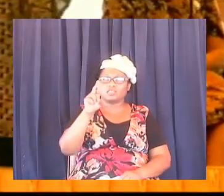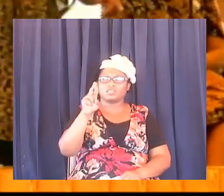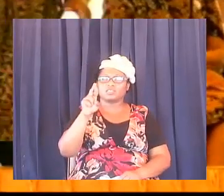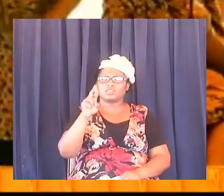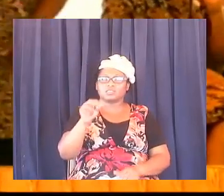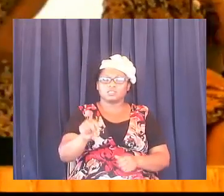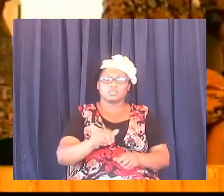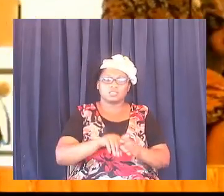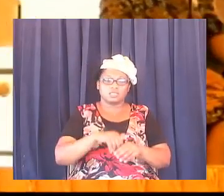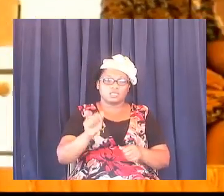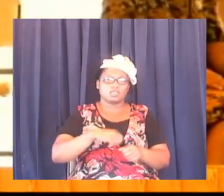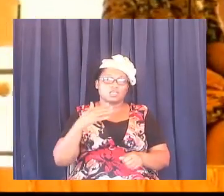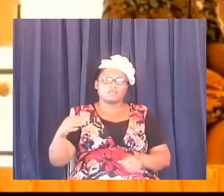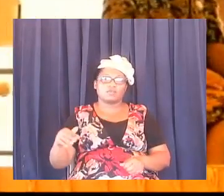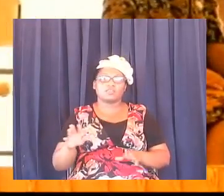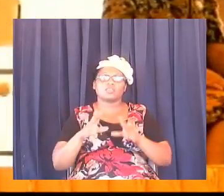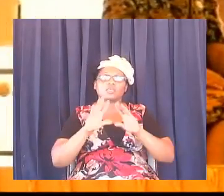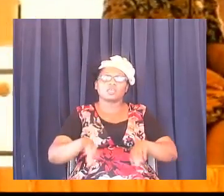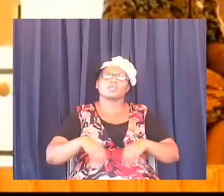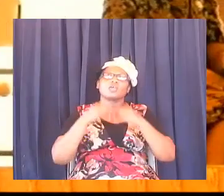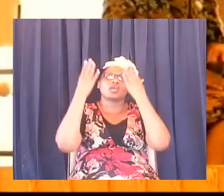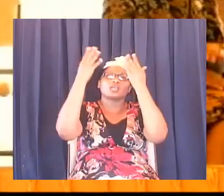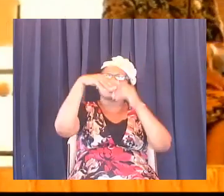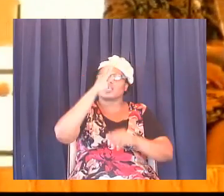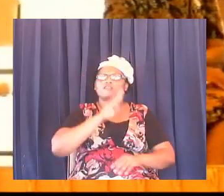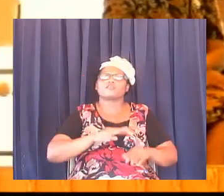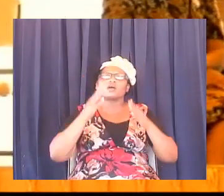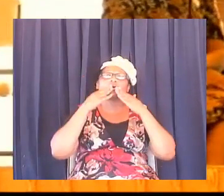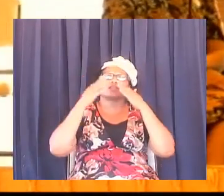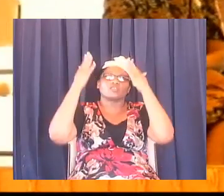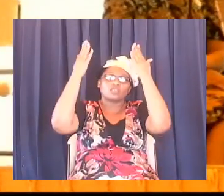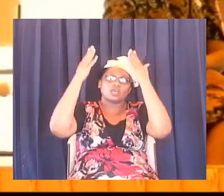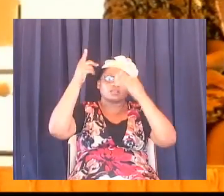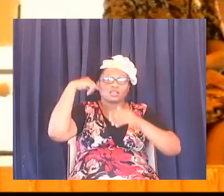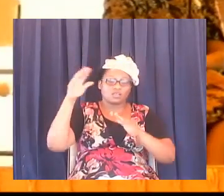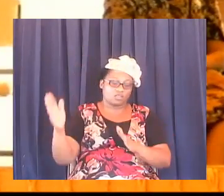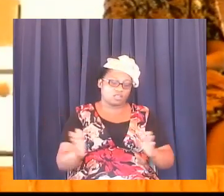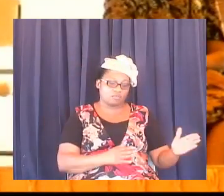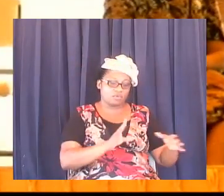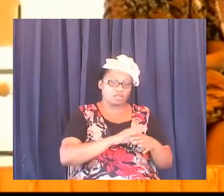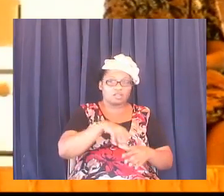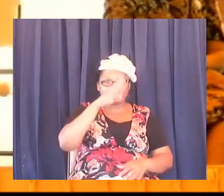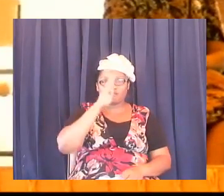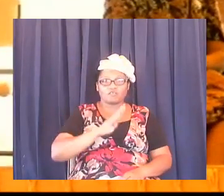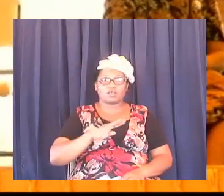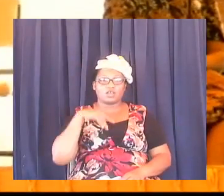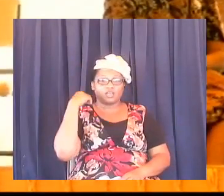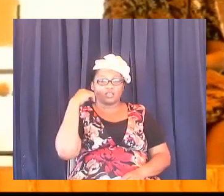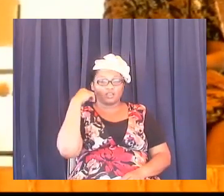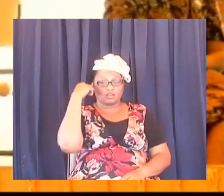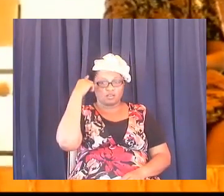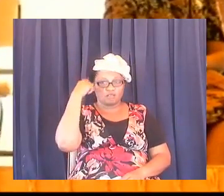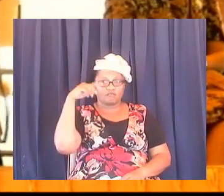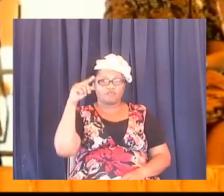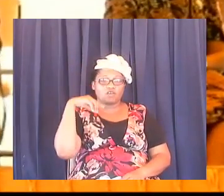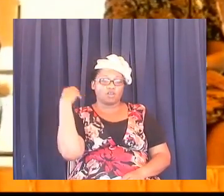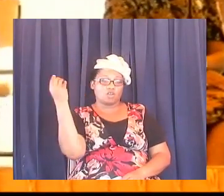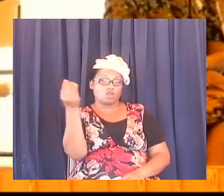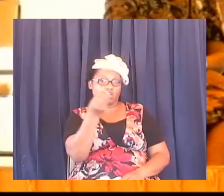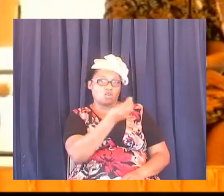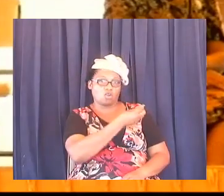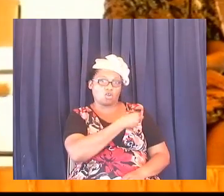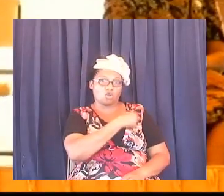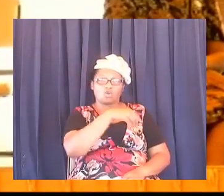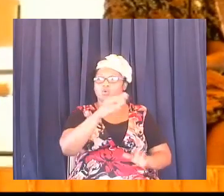him thanks, because it's a plan of God for your life. Praise God. I want to tell you